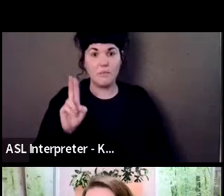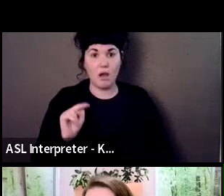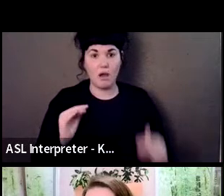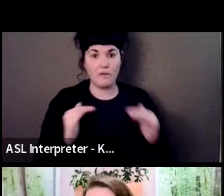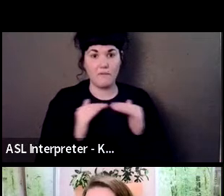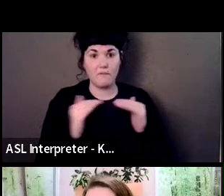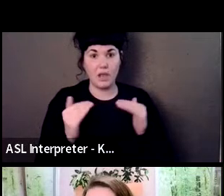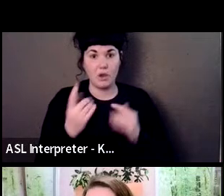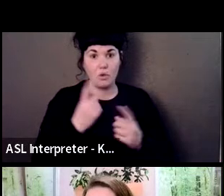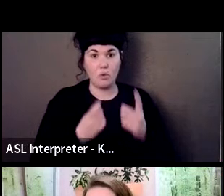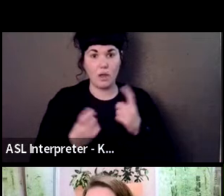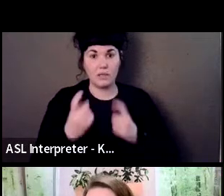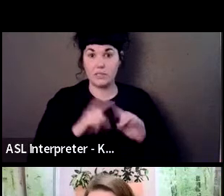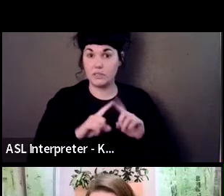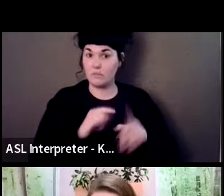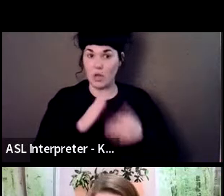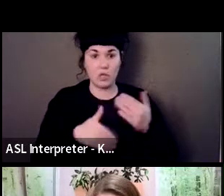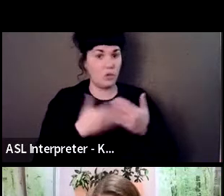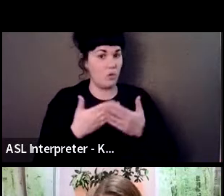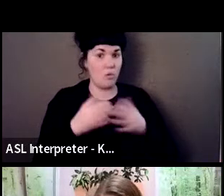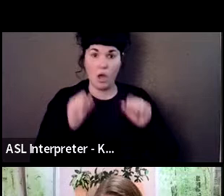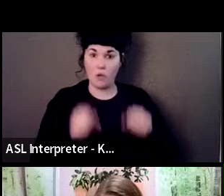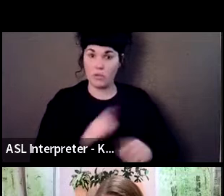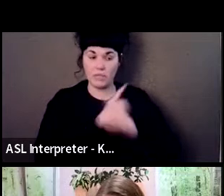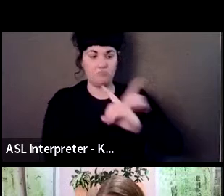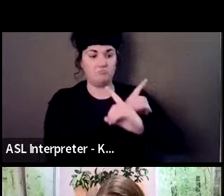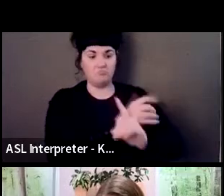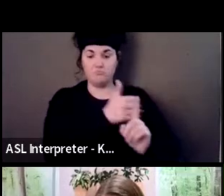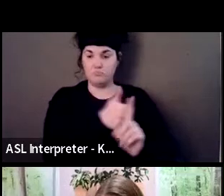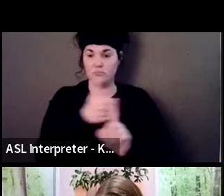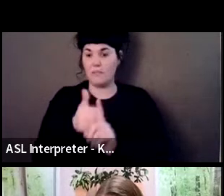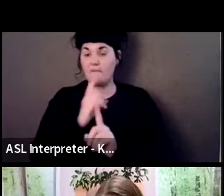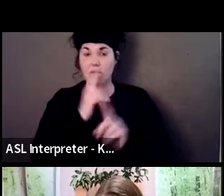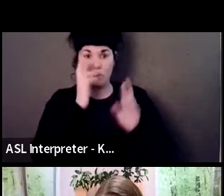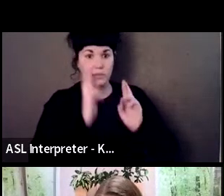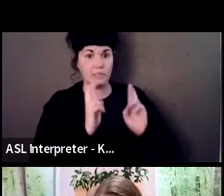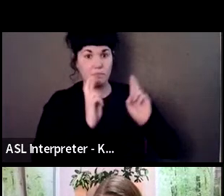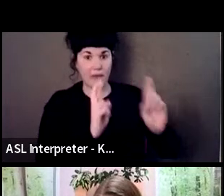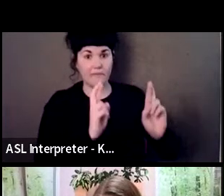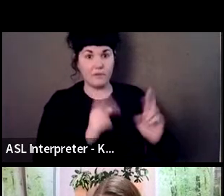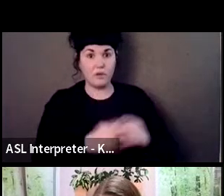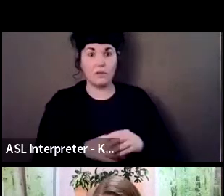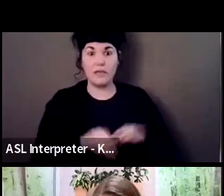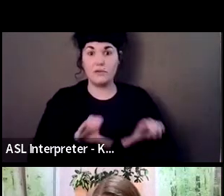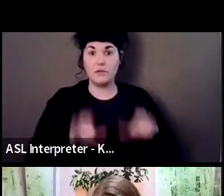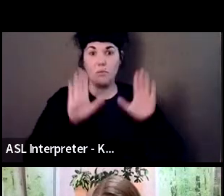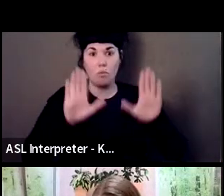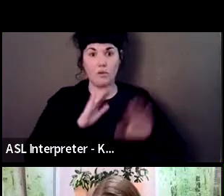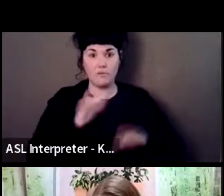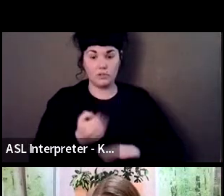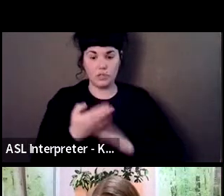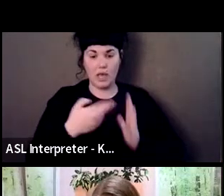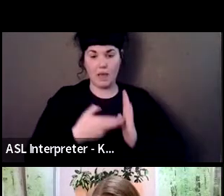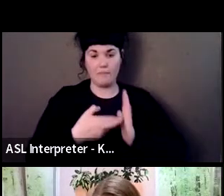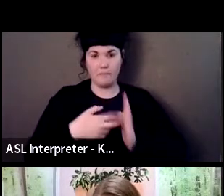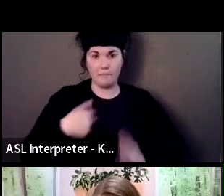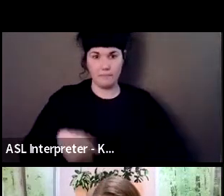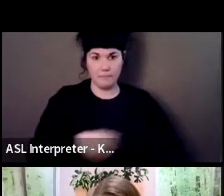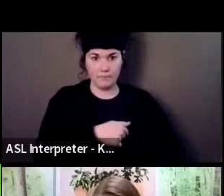held your own and were very respectful and did a great job on our behalf. So thank you.